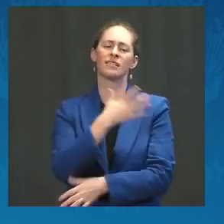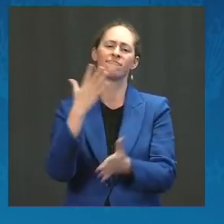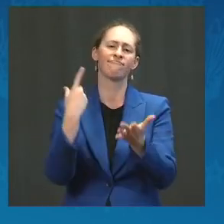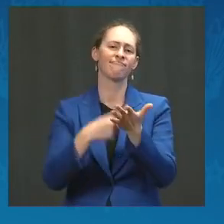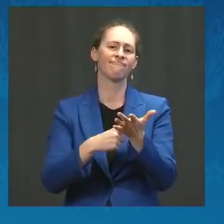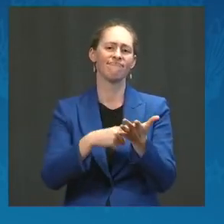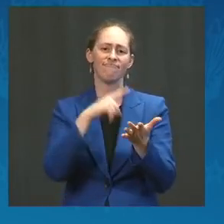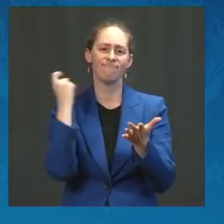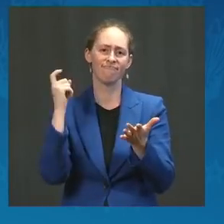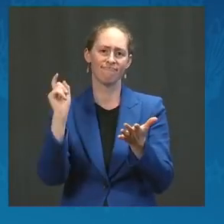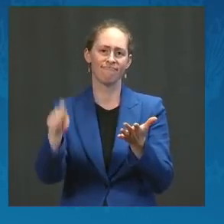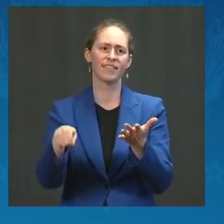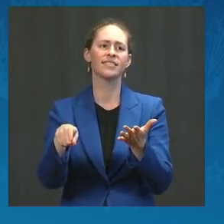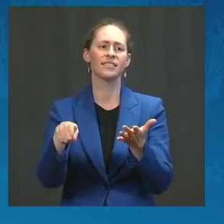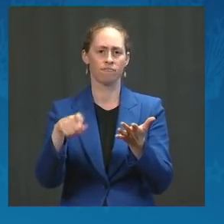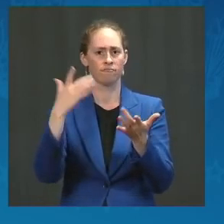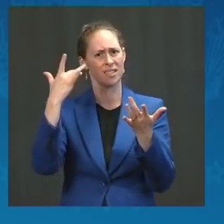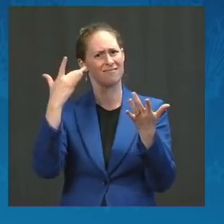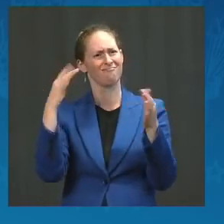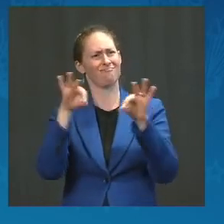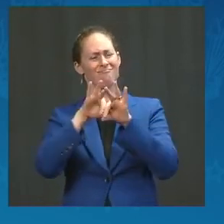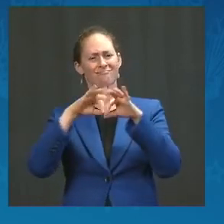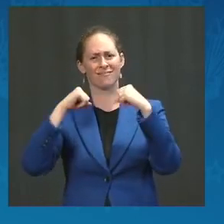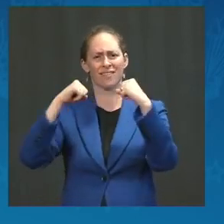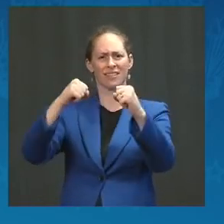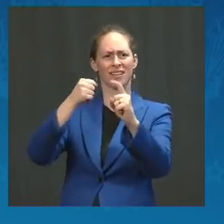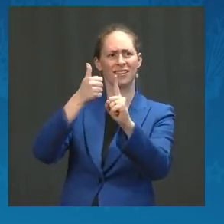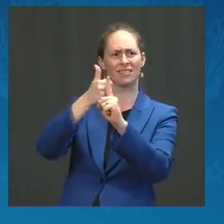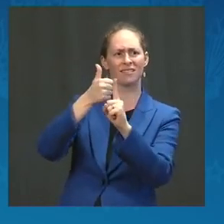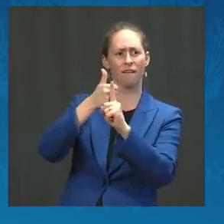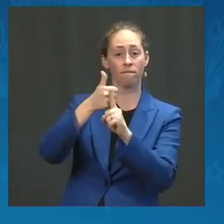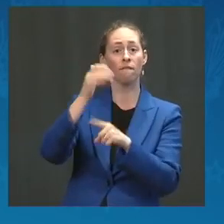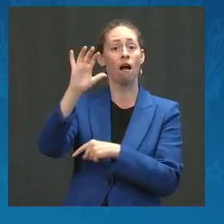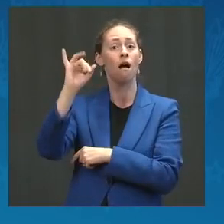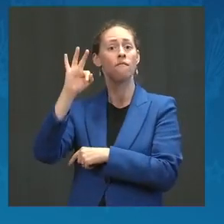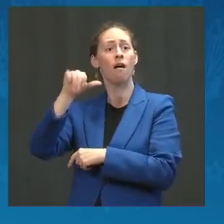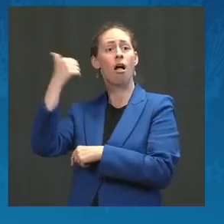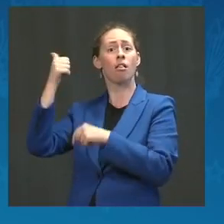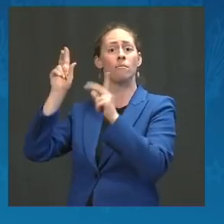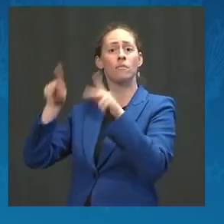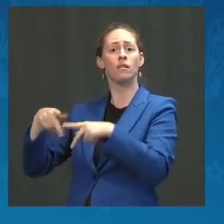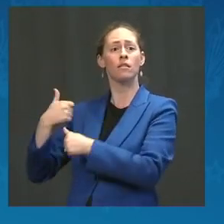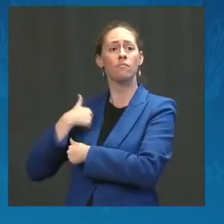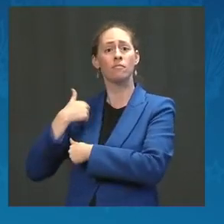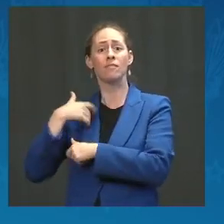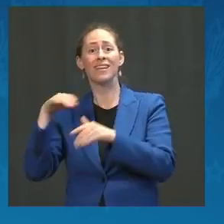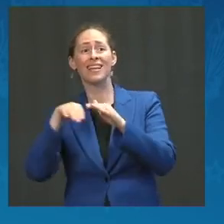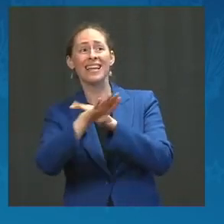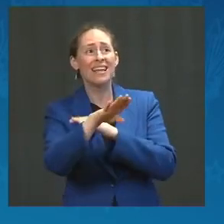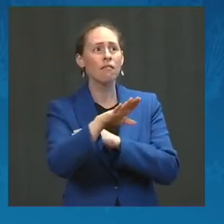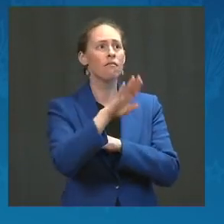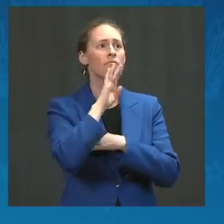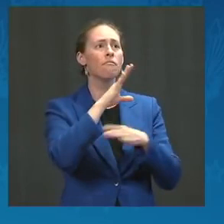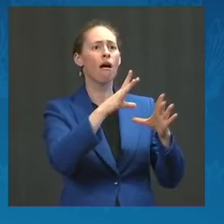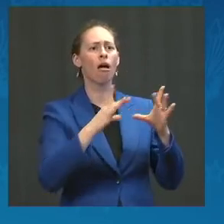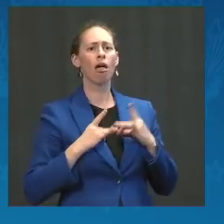come to get medical care they so richly earned serving their country. We owe them.